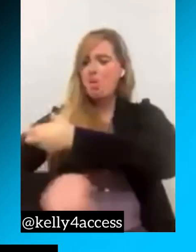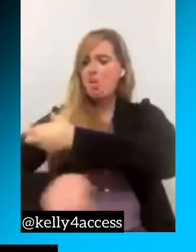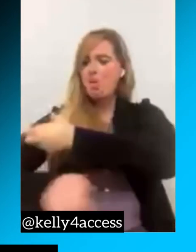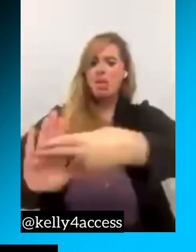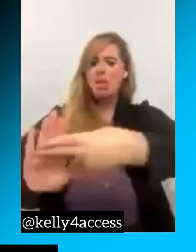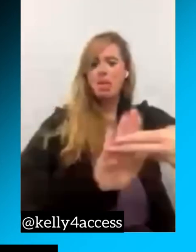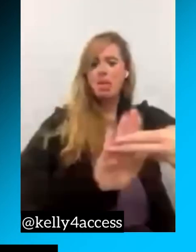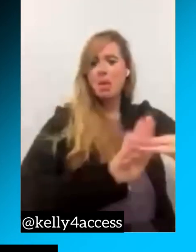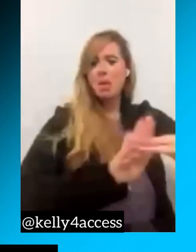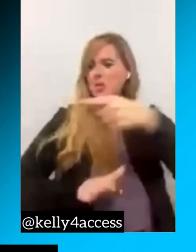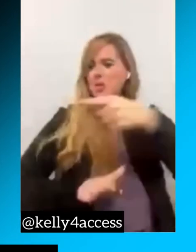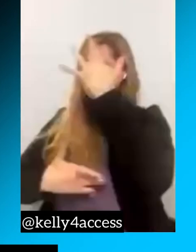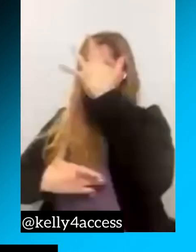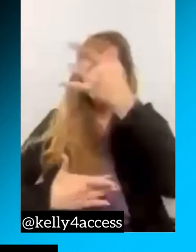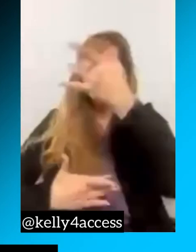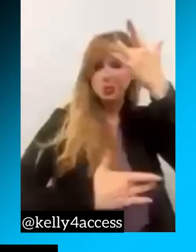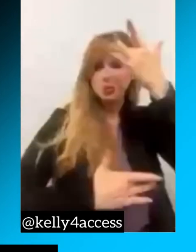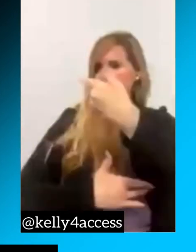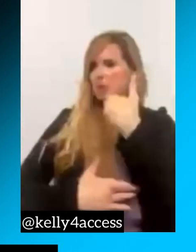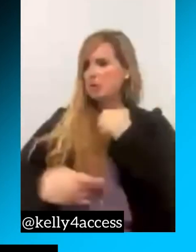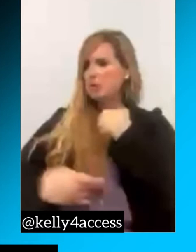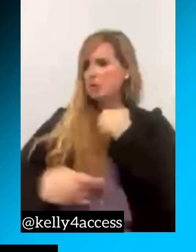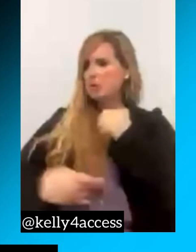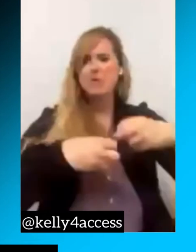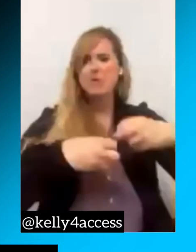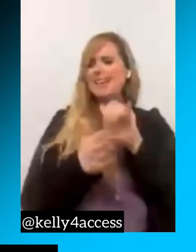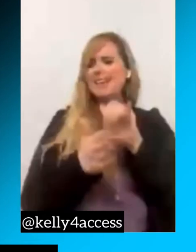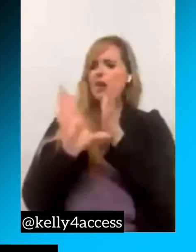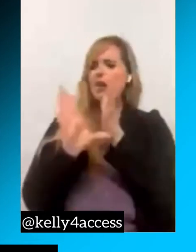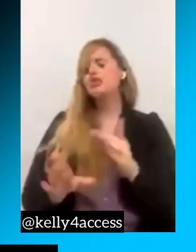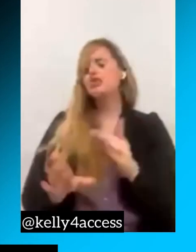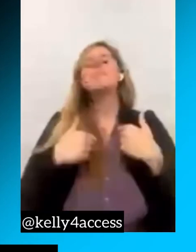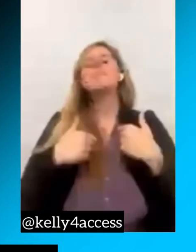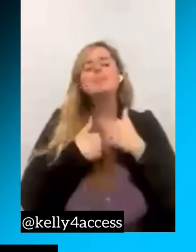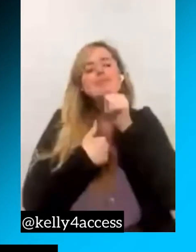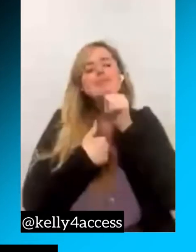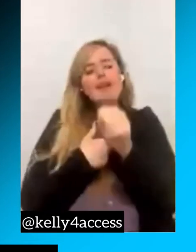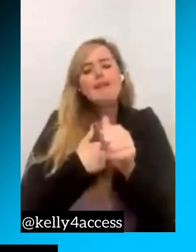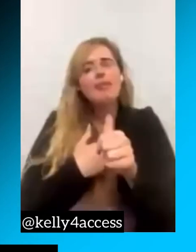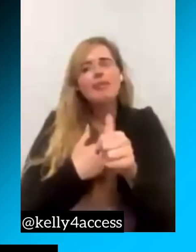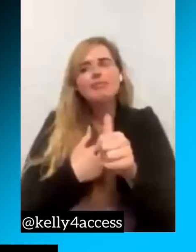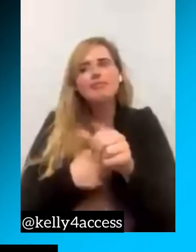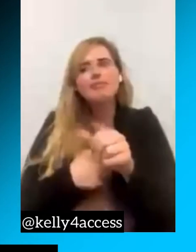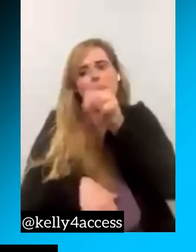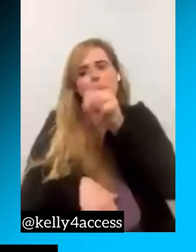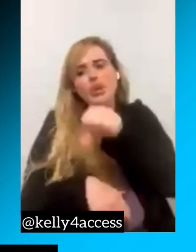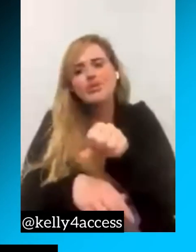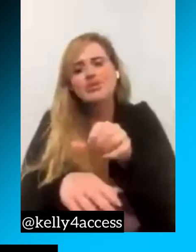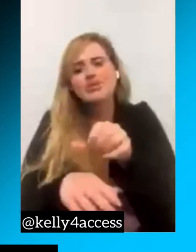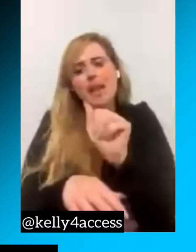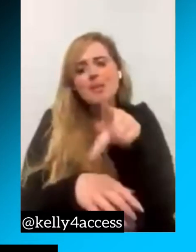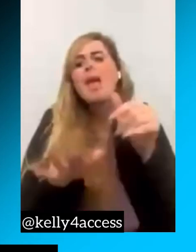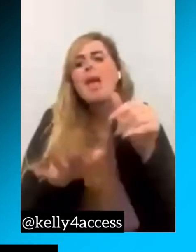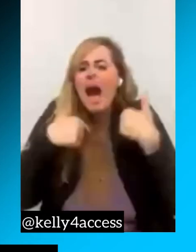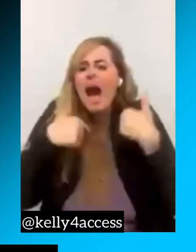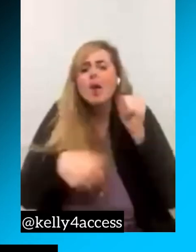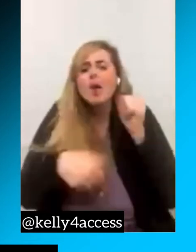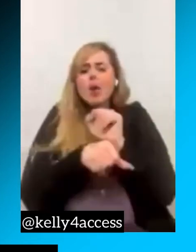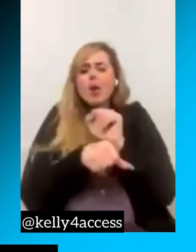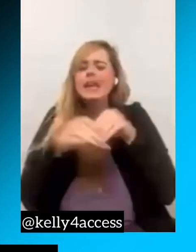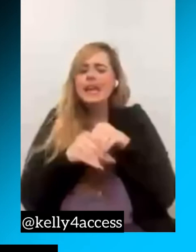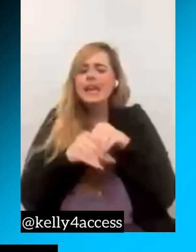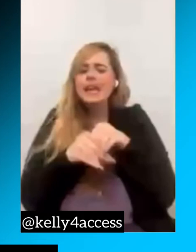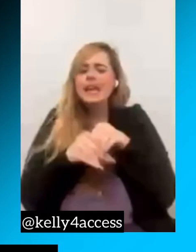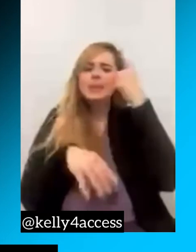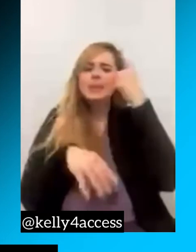disorder. So I'm not a fan of psychology, really. Even though I work in the mental health field, I'm not a fan of